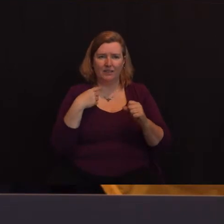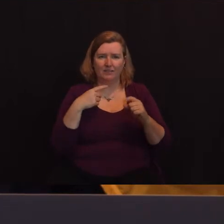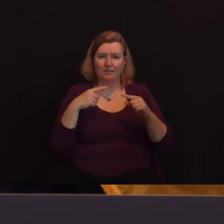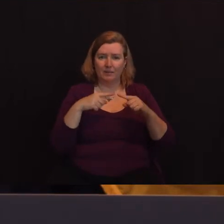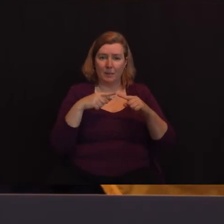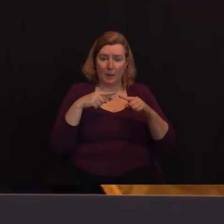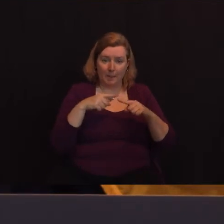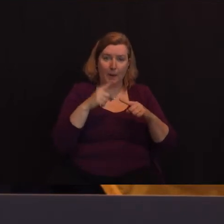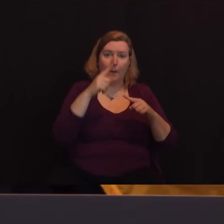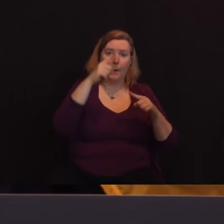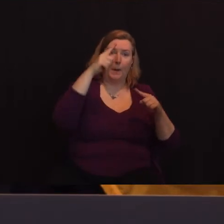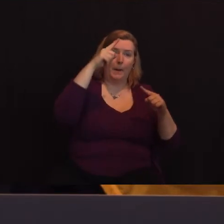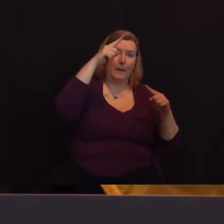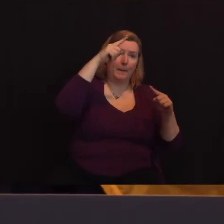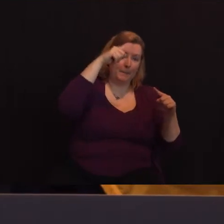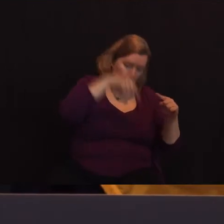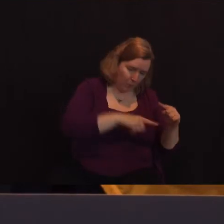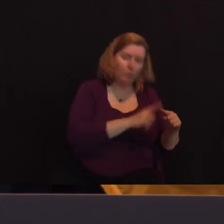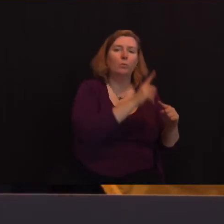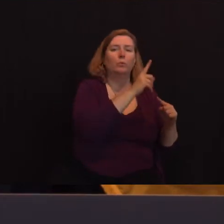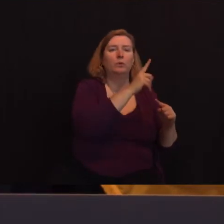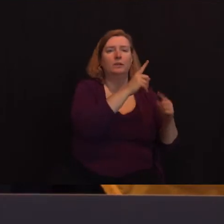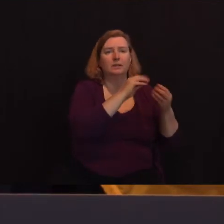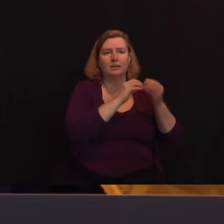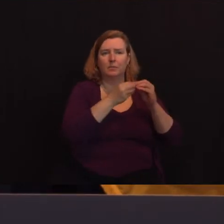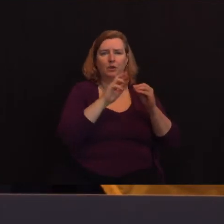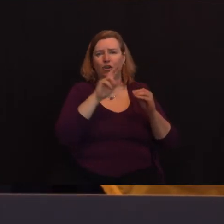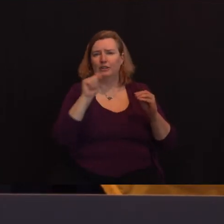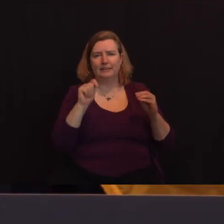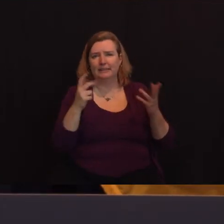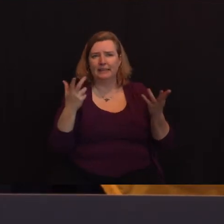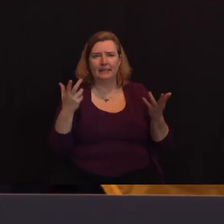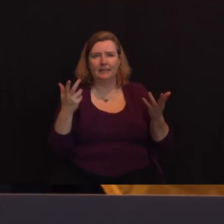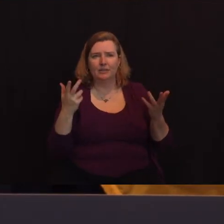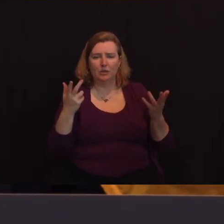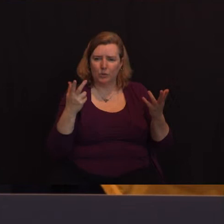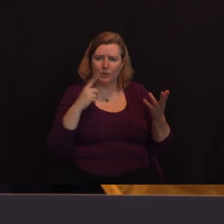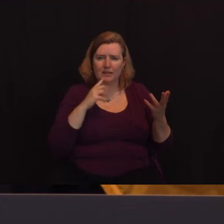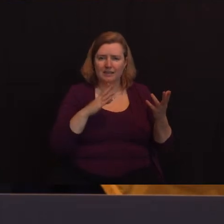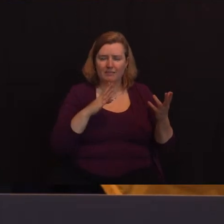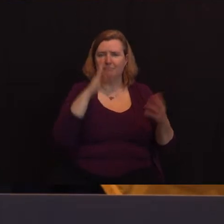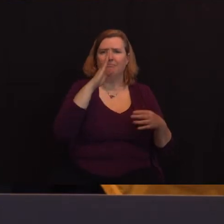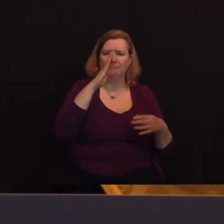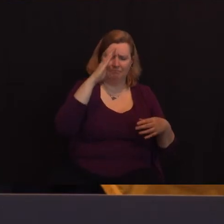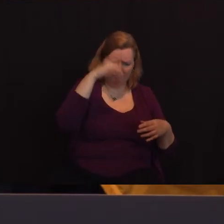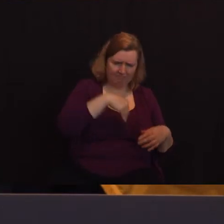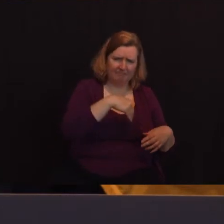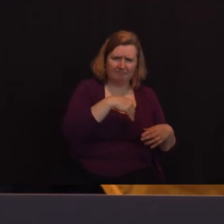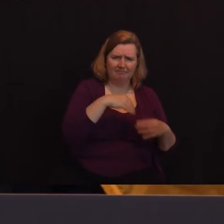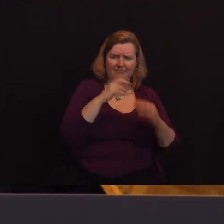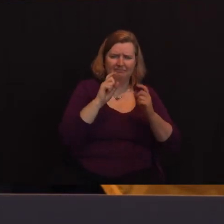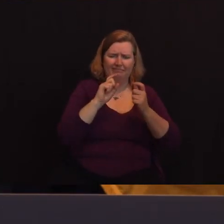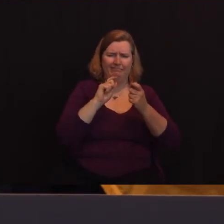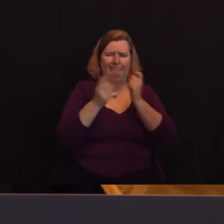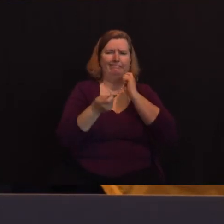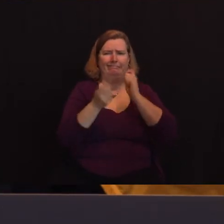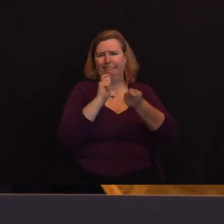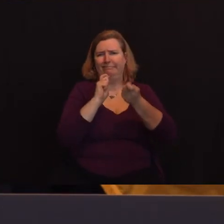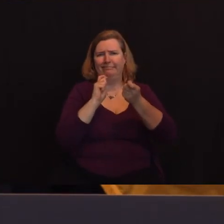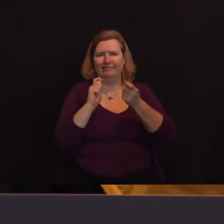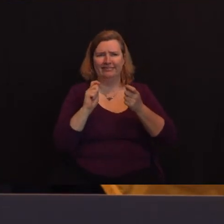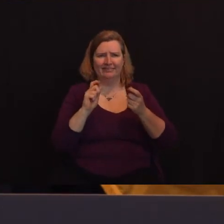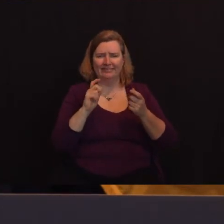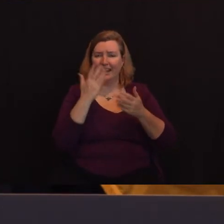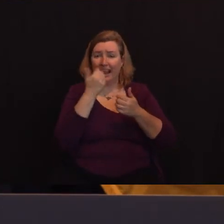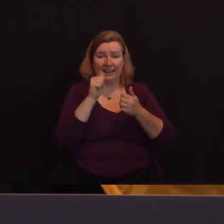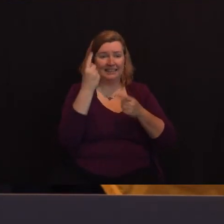or a bump down, it skews the number and it skews the curve of how it moves from one day to the next. You